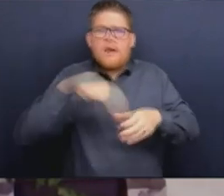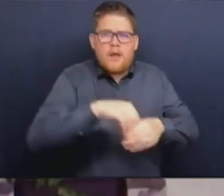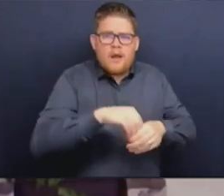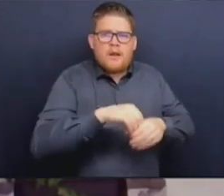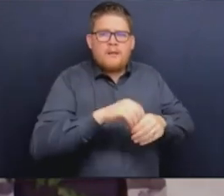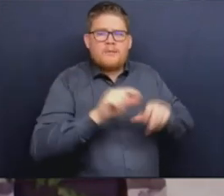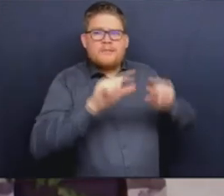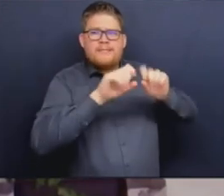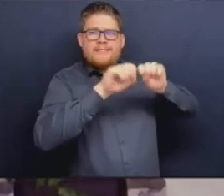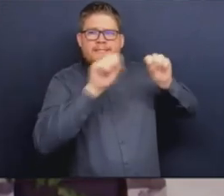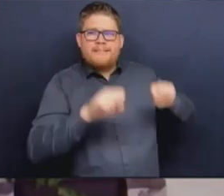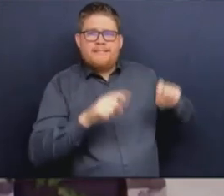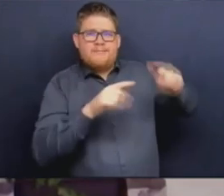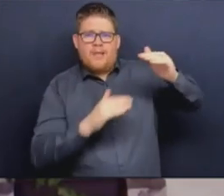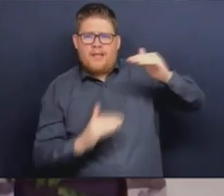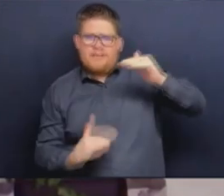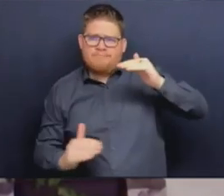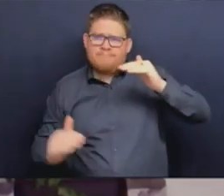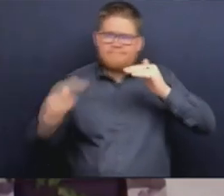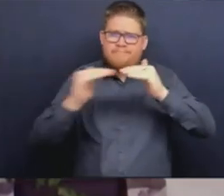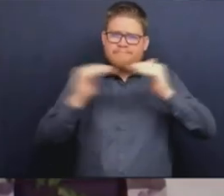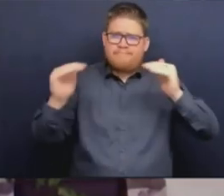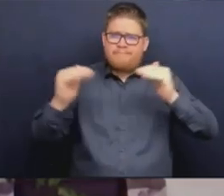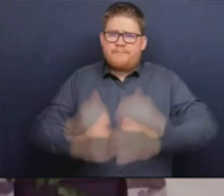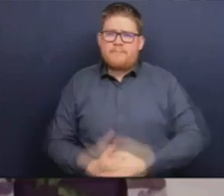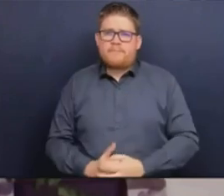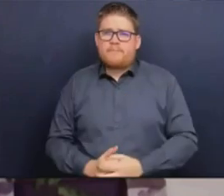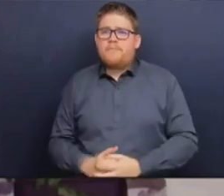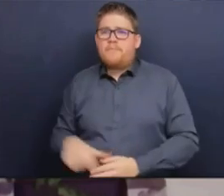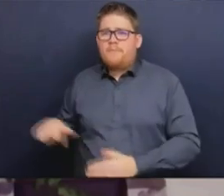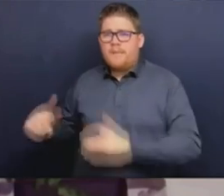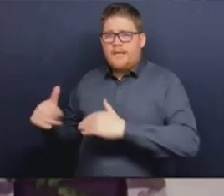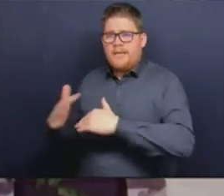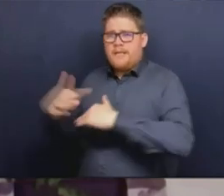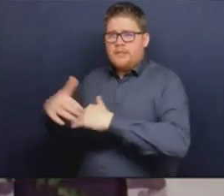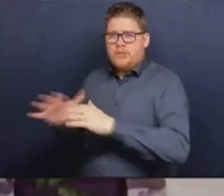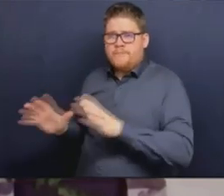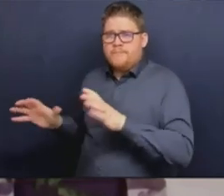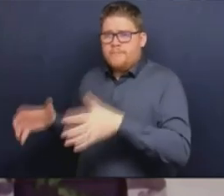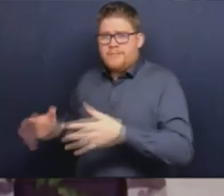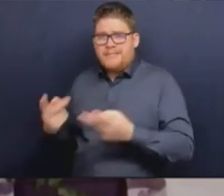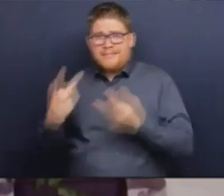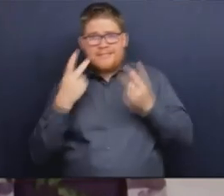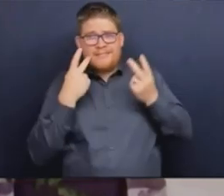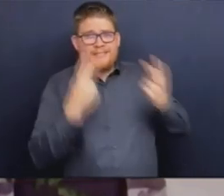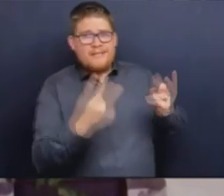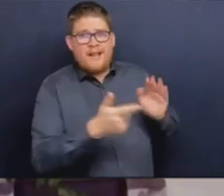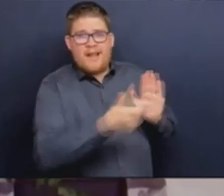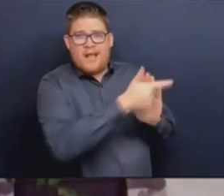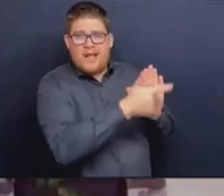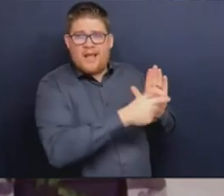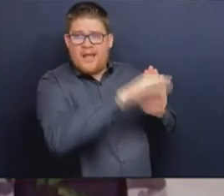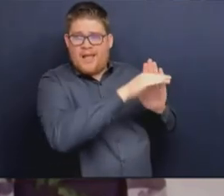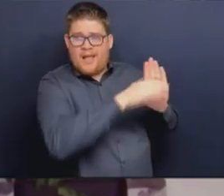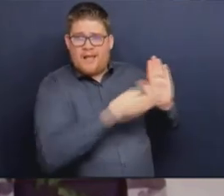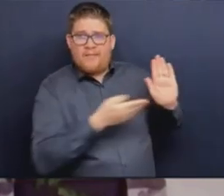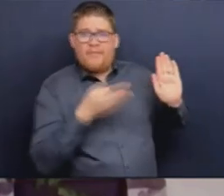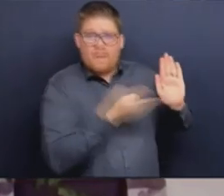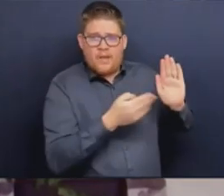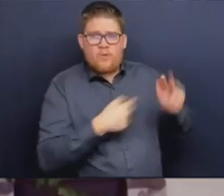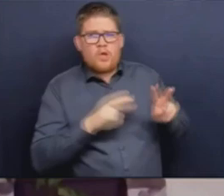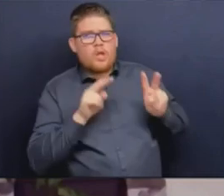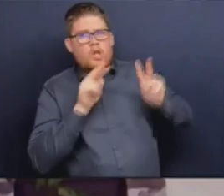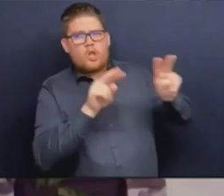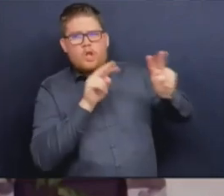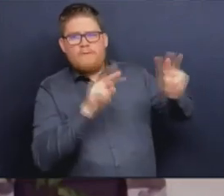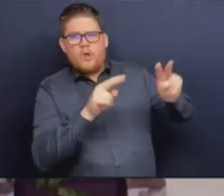looked very favorably among Indigenous people and society, and I look forward to the work that's ahead. Cooks John.